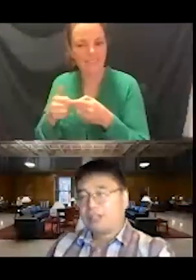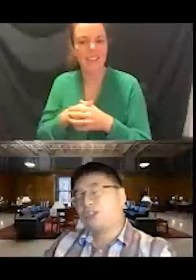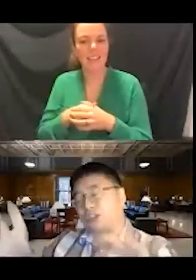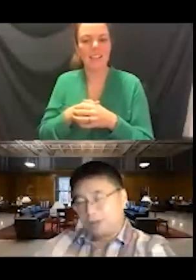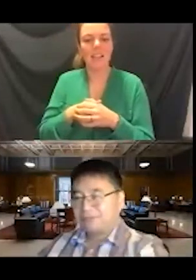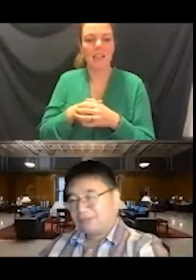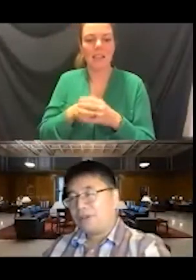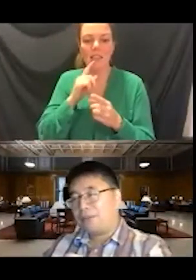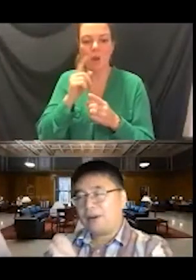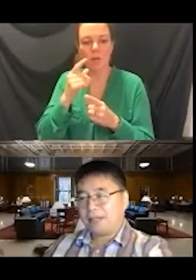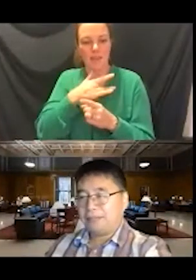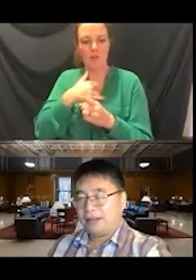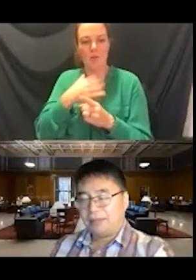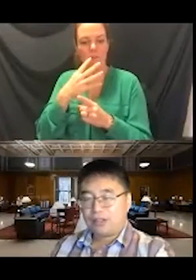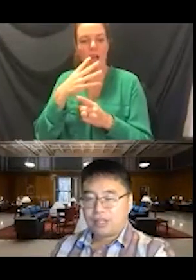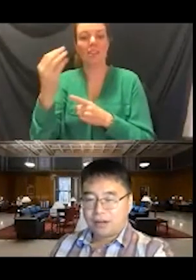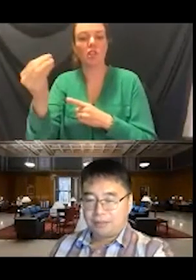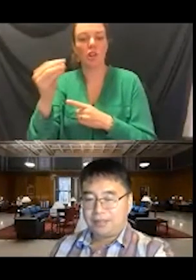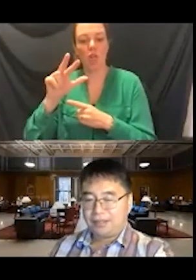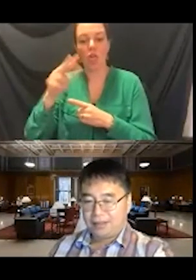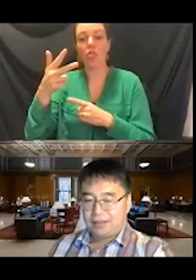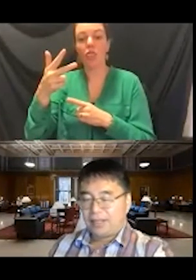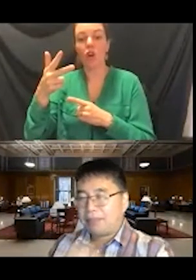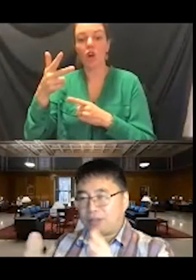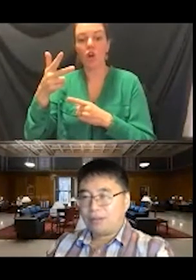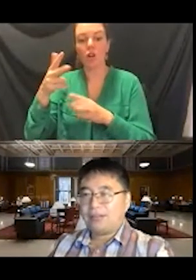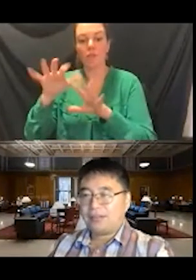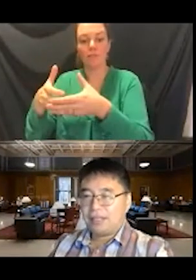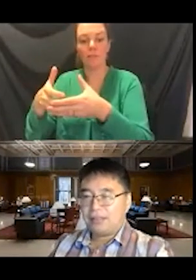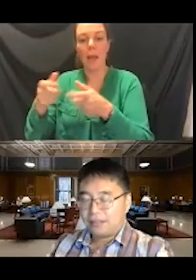there's an external, a third party managed care company that